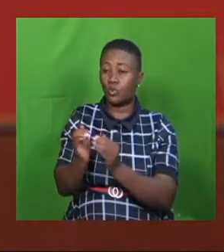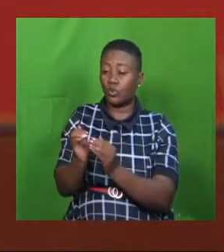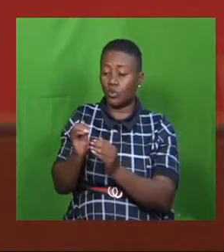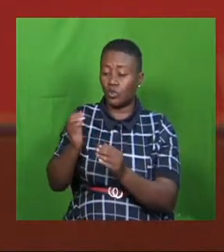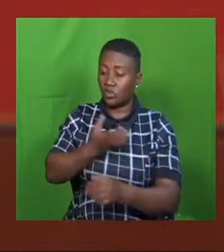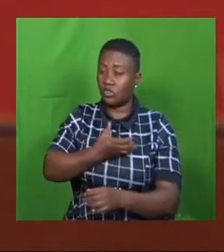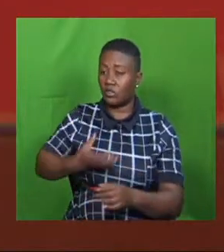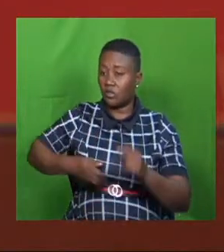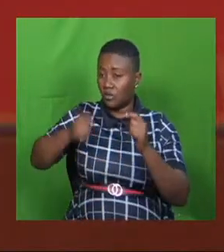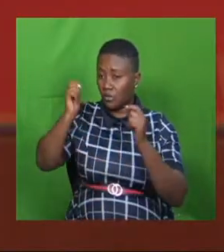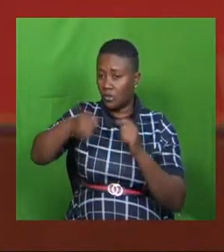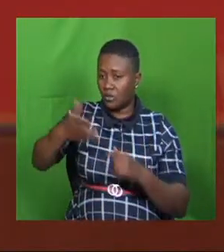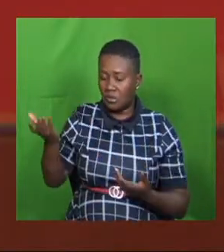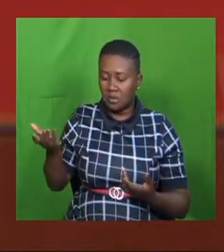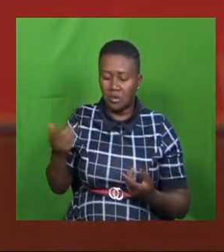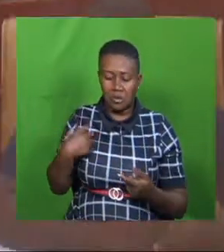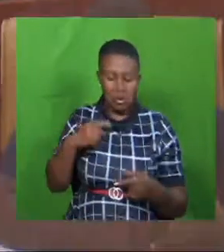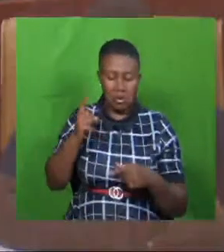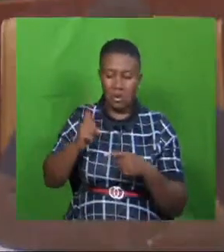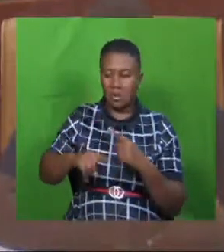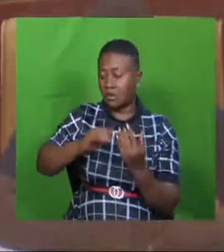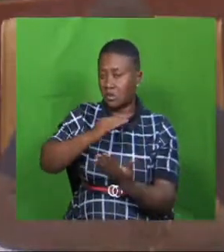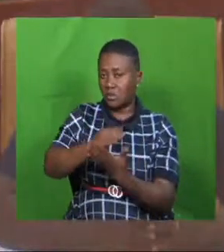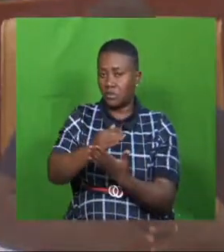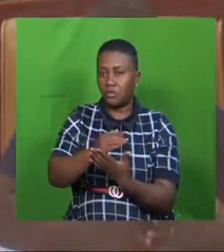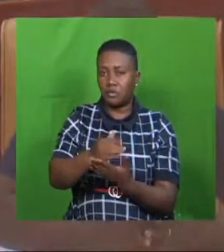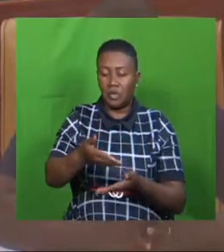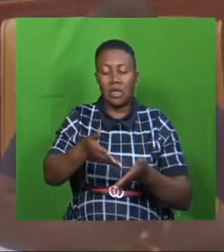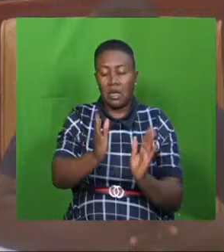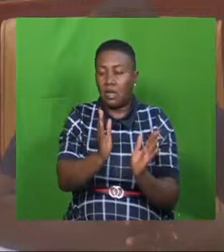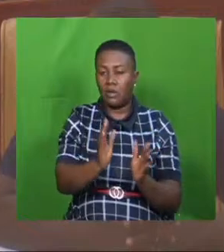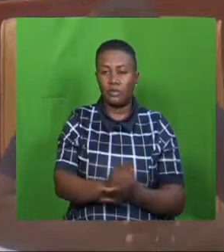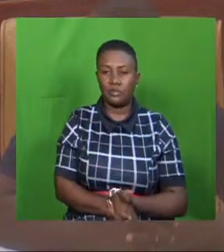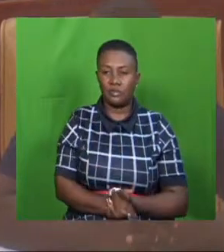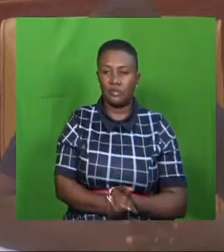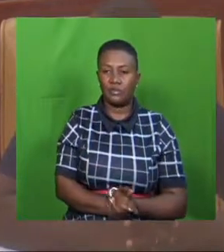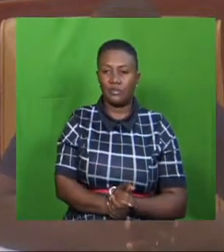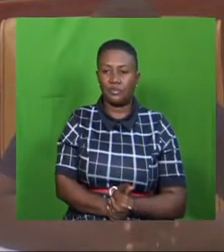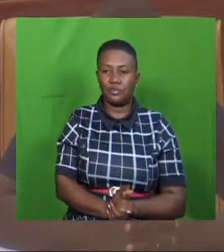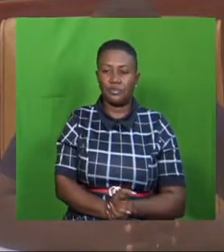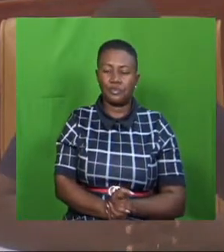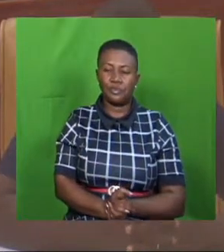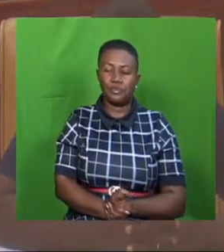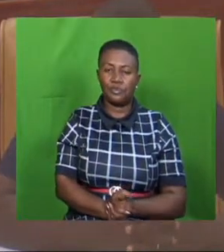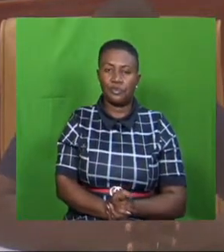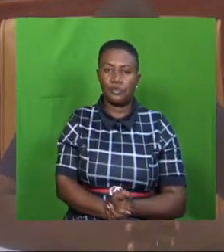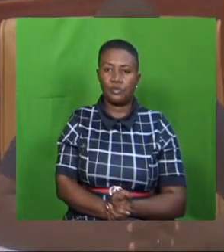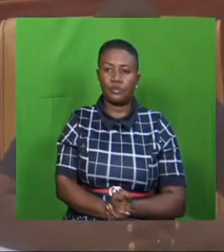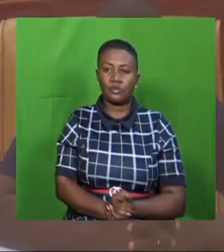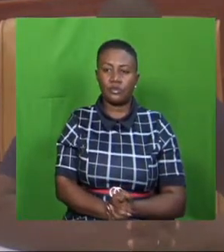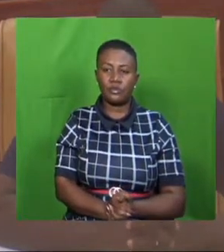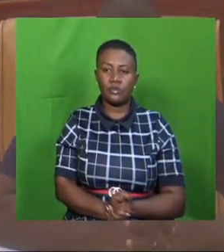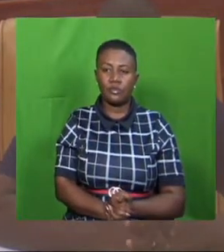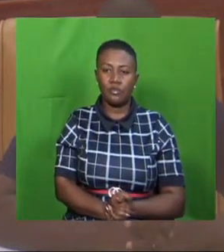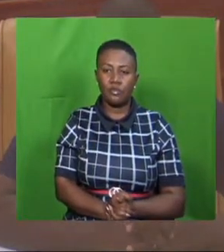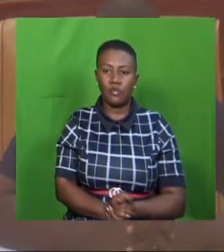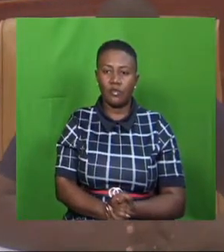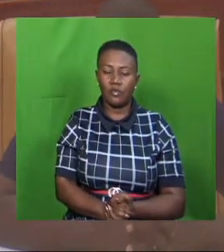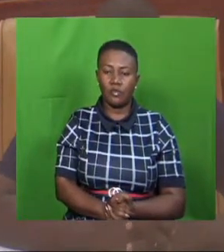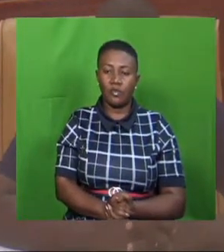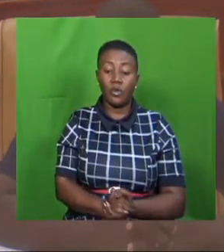Mr. Speaker, we have no objection because the matters were discussed at pre-sitting.